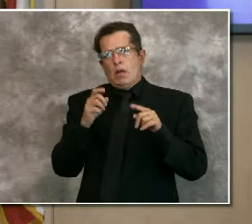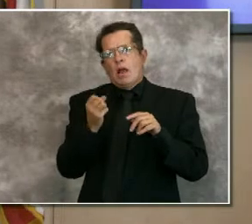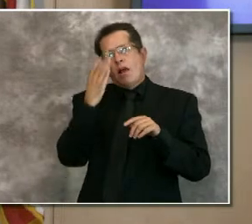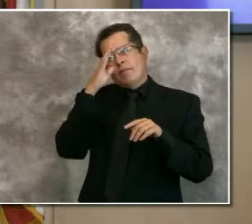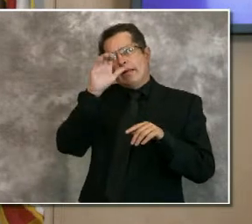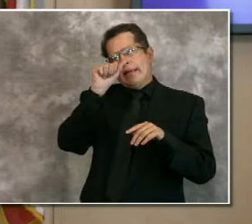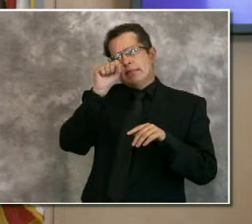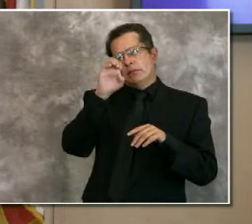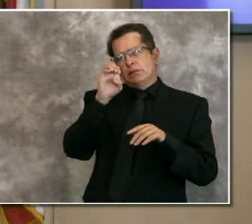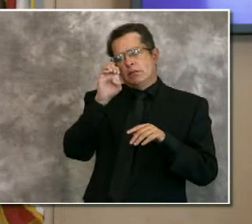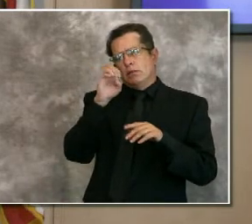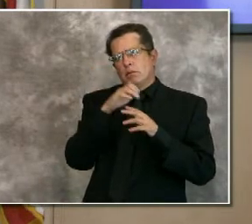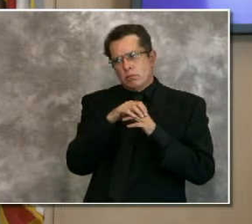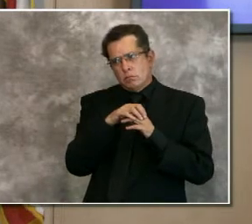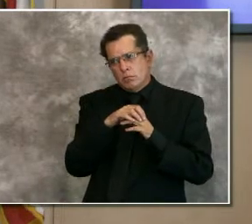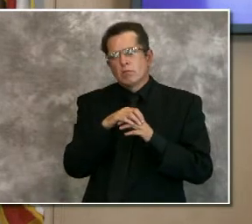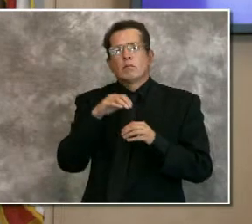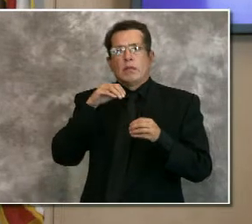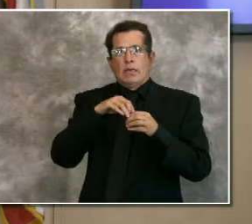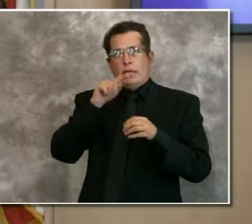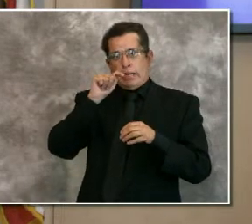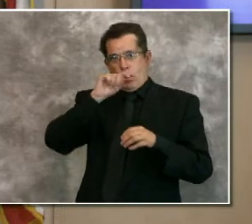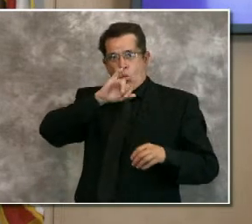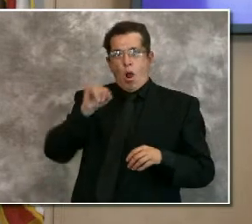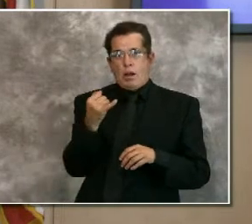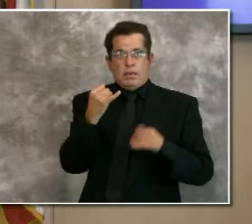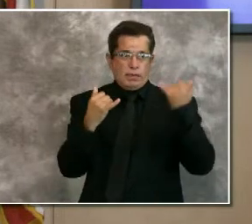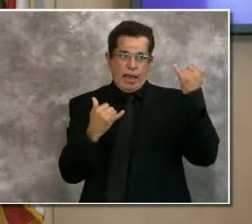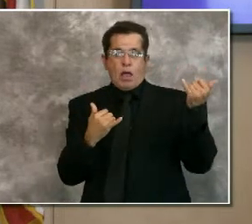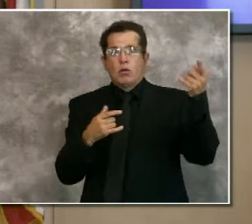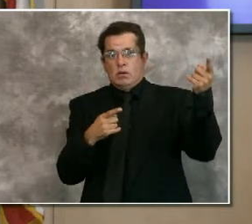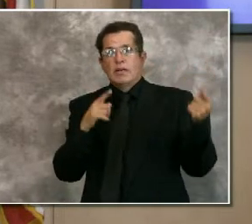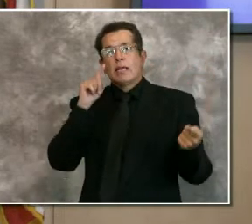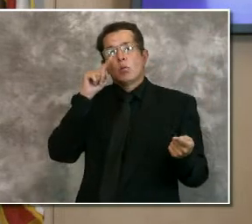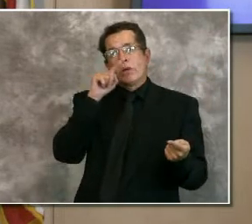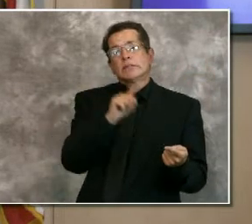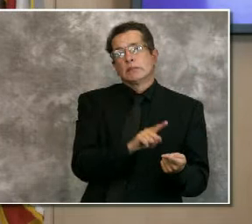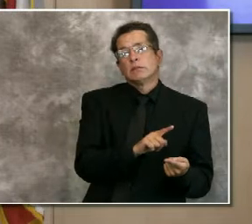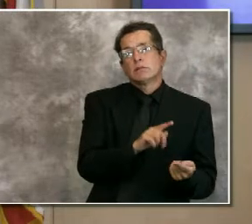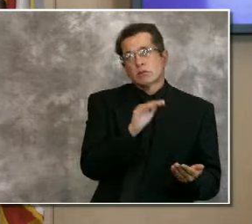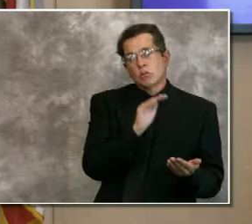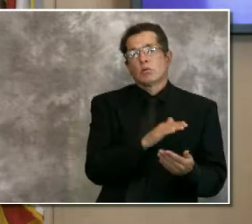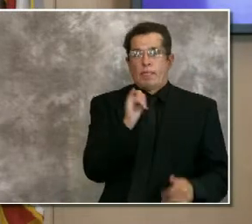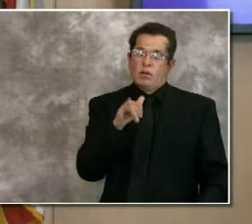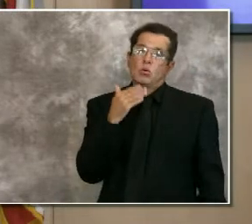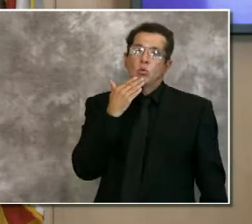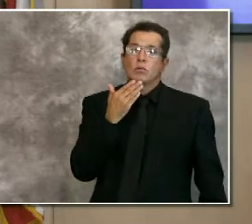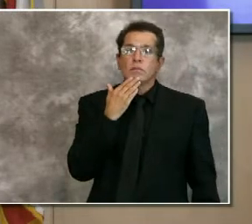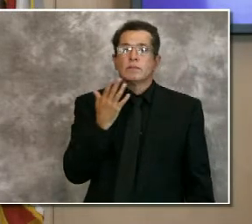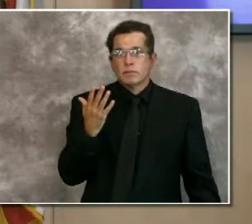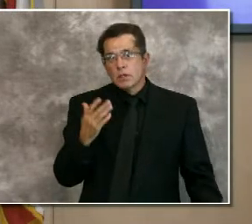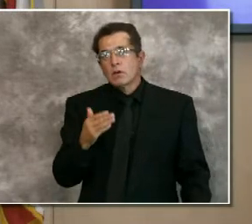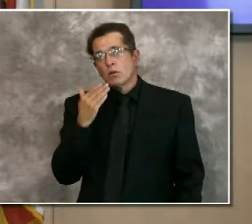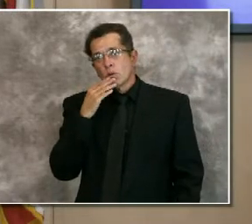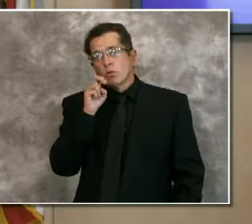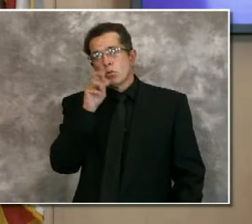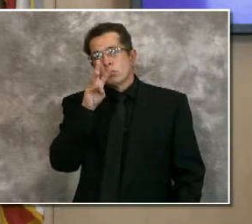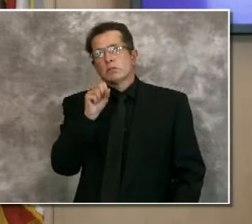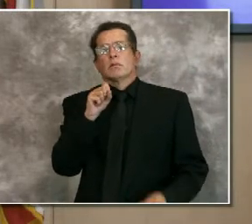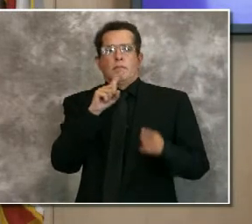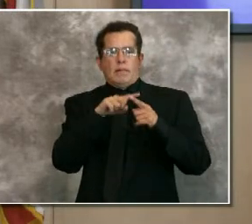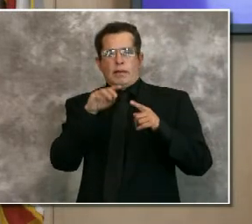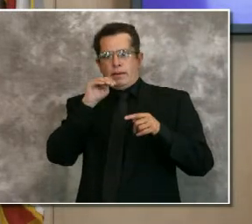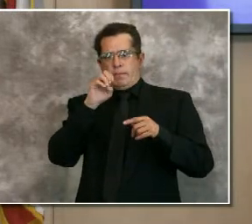of COVID in Tijuana have been decreasing, so that's good news, but the number of cases